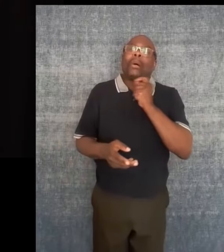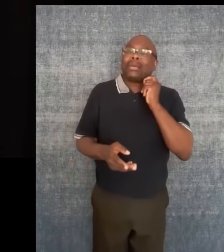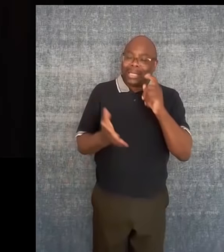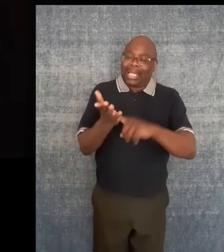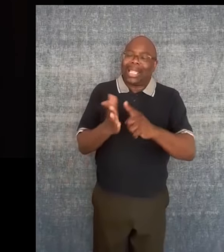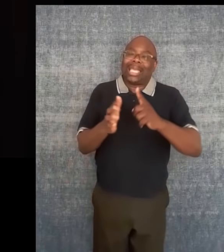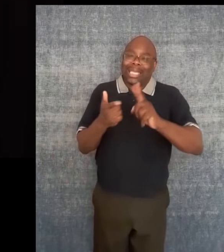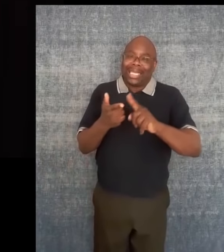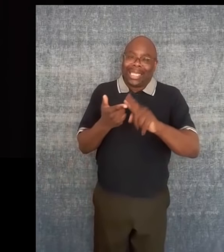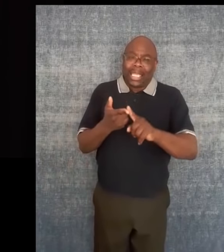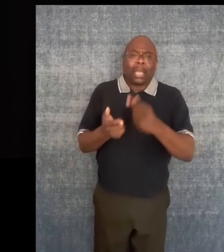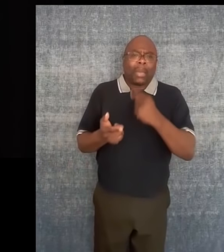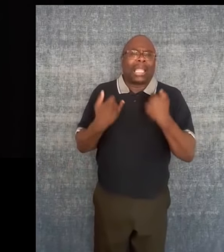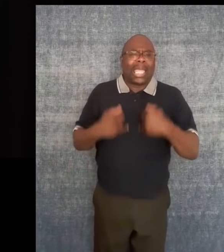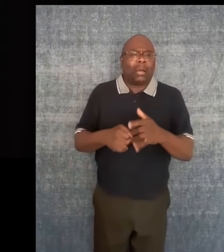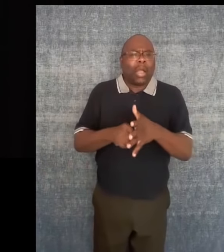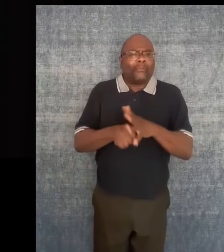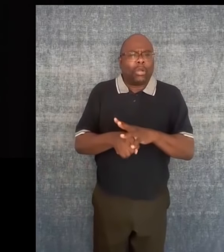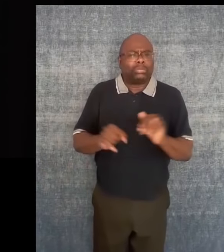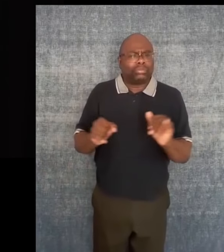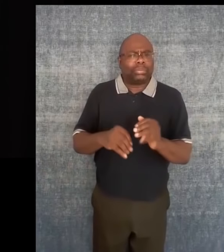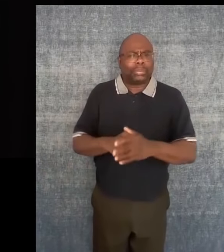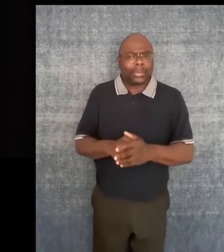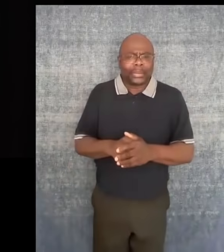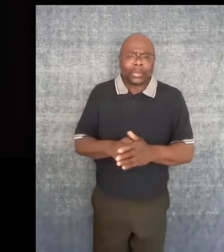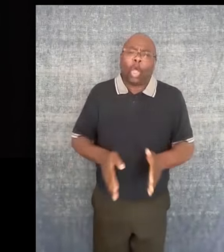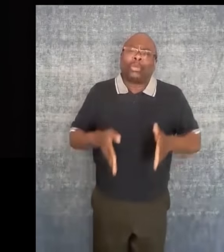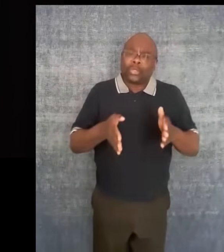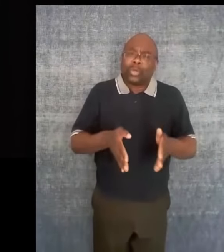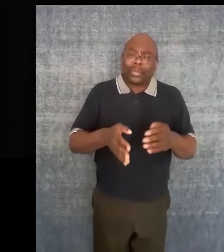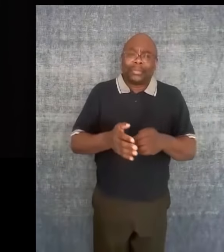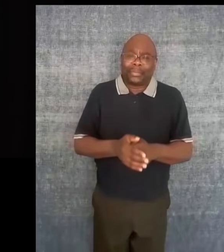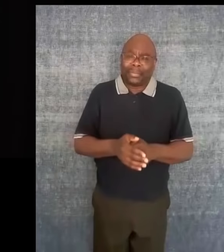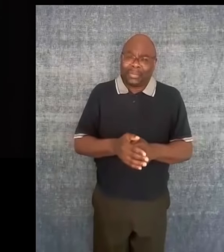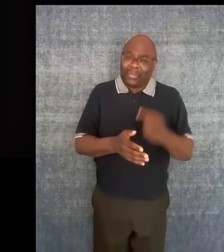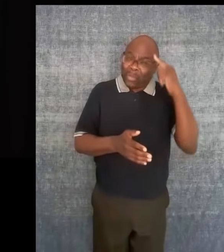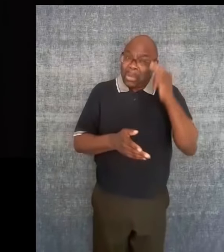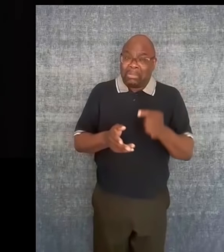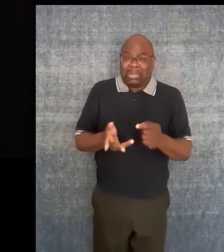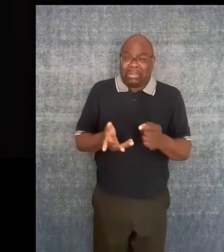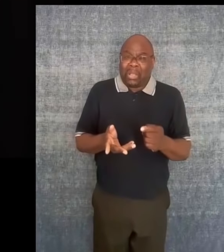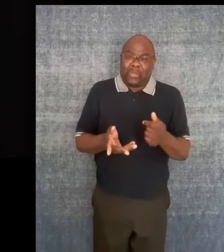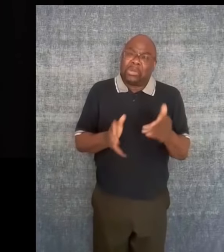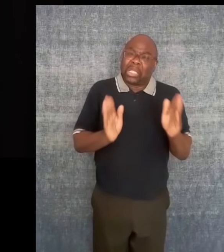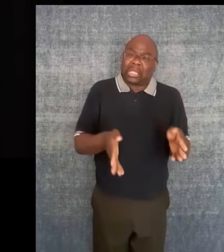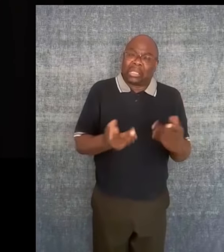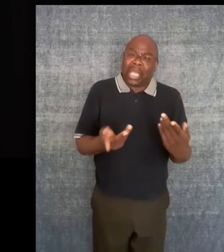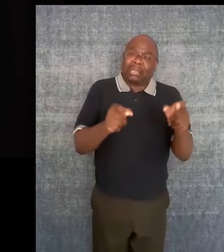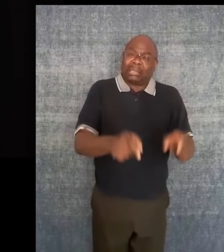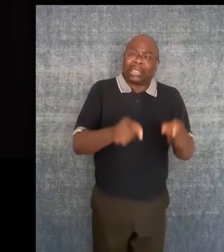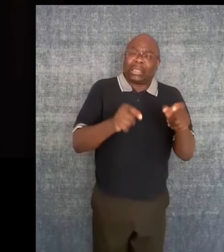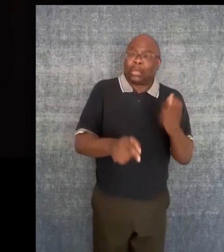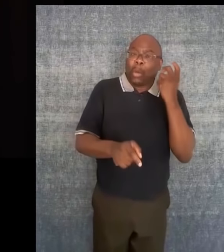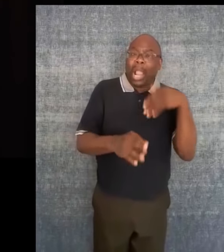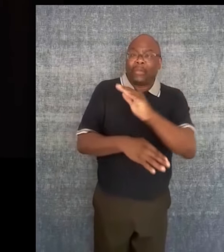Lee. He was very ill with COVID-19. He was taken into hospital. He thought at first he'd be in for a couple of days. He didn't